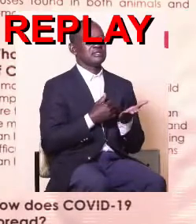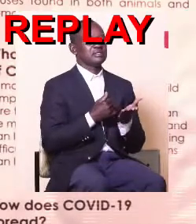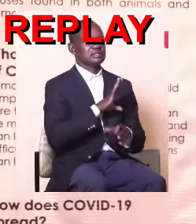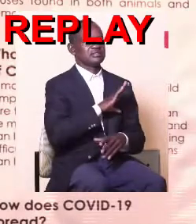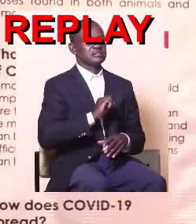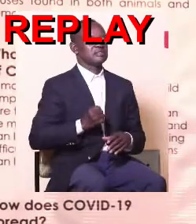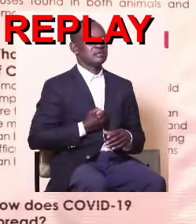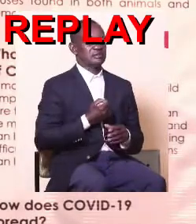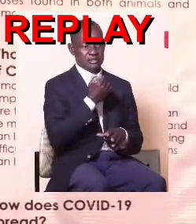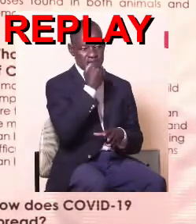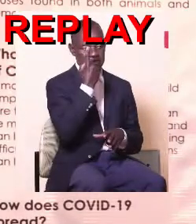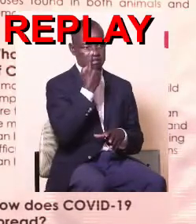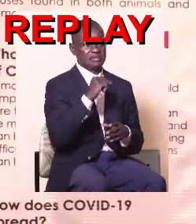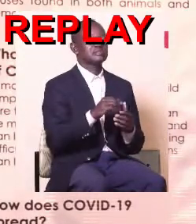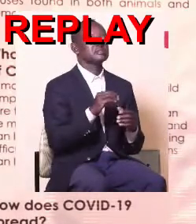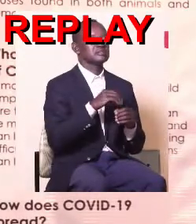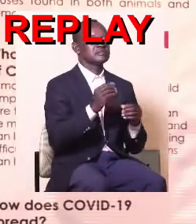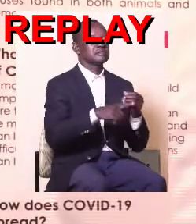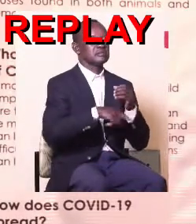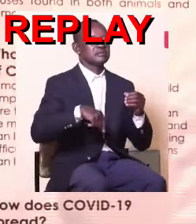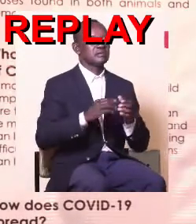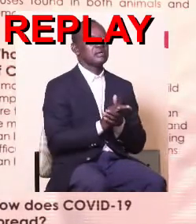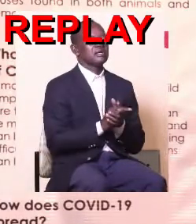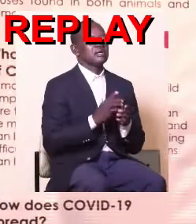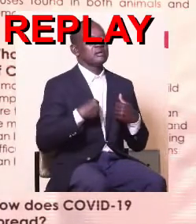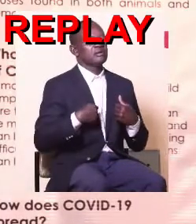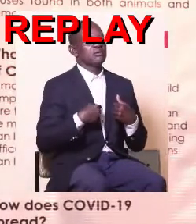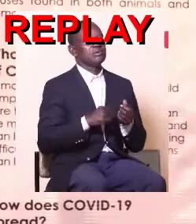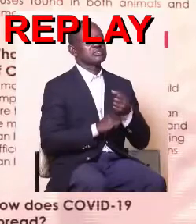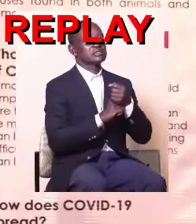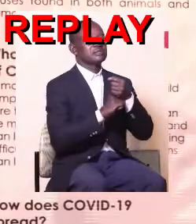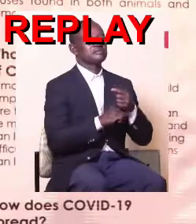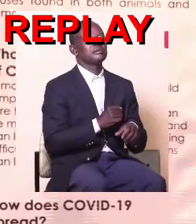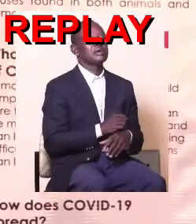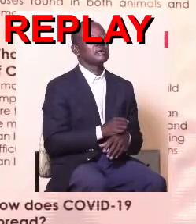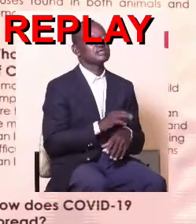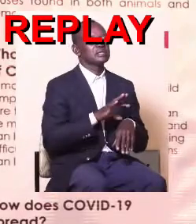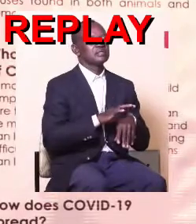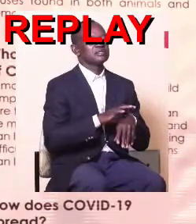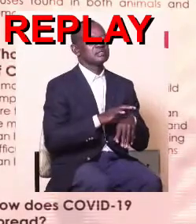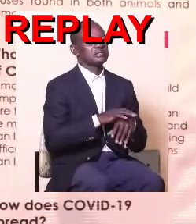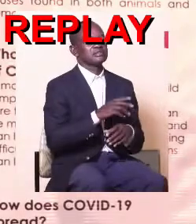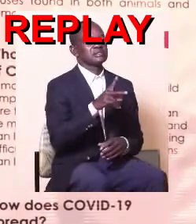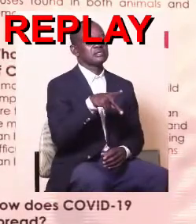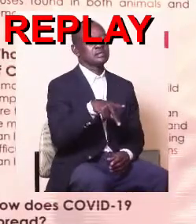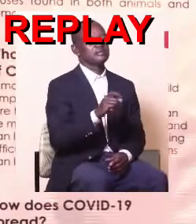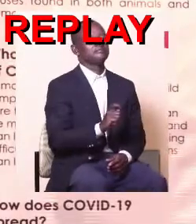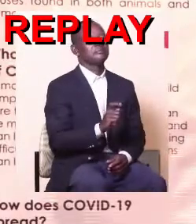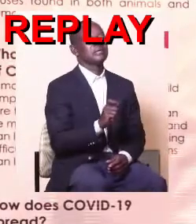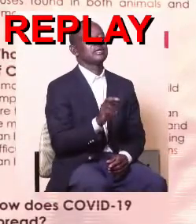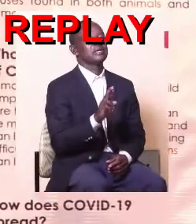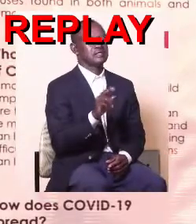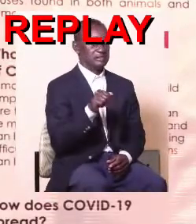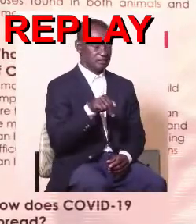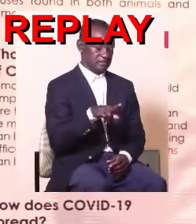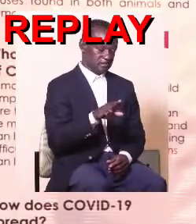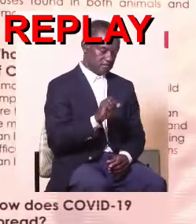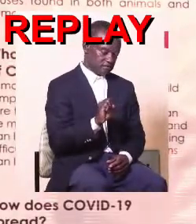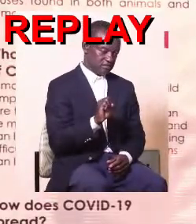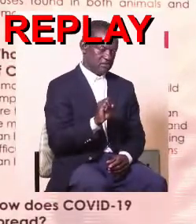We support Dr. Tedros. He is doing a commendable job in this very